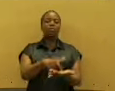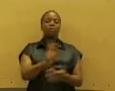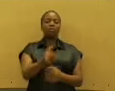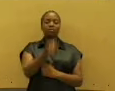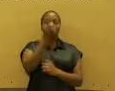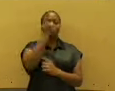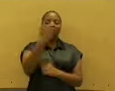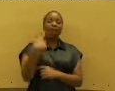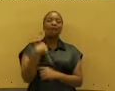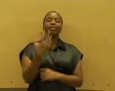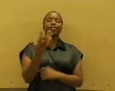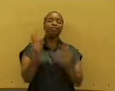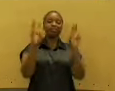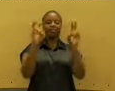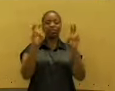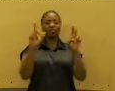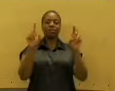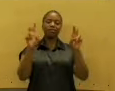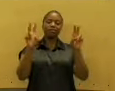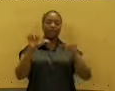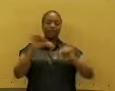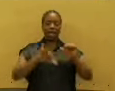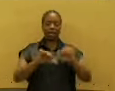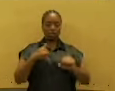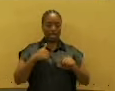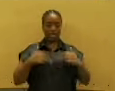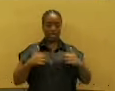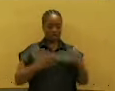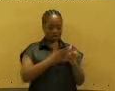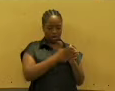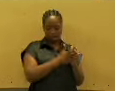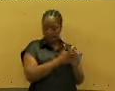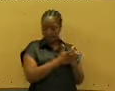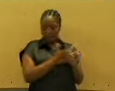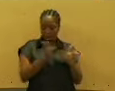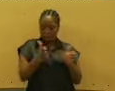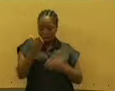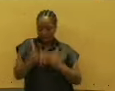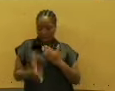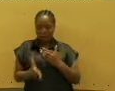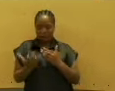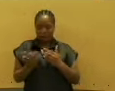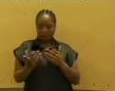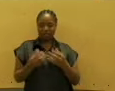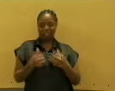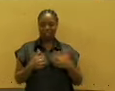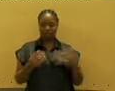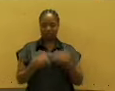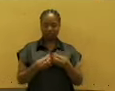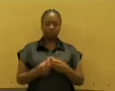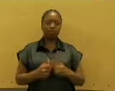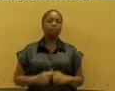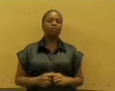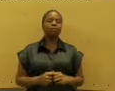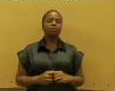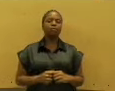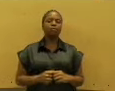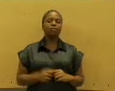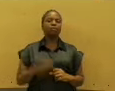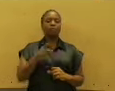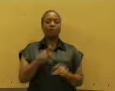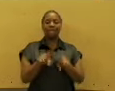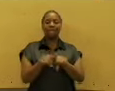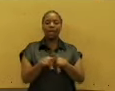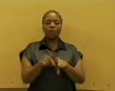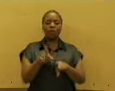measures, you know, a bit of a science there. A barometer is something that measures something. So with the Social Justice Barometer, it's exactly